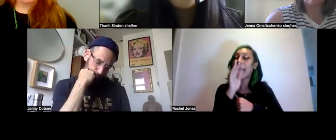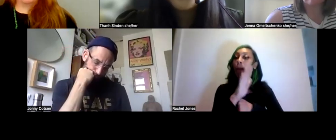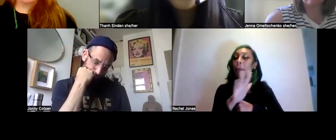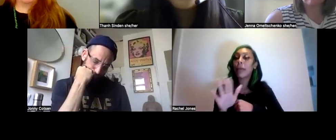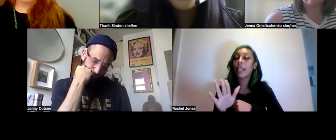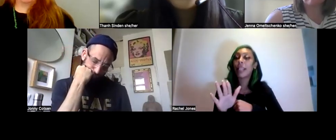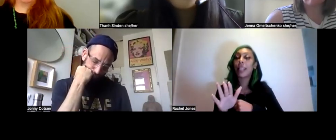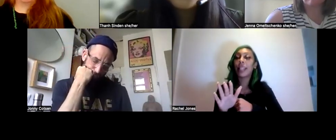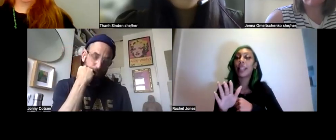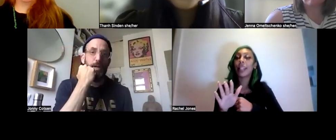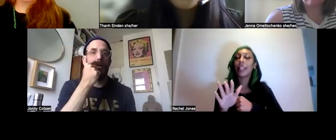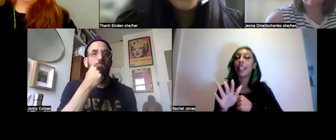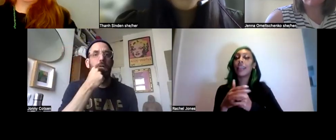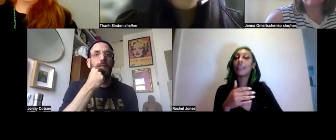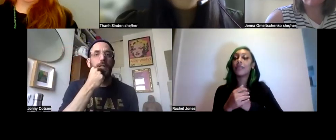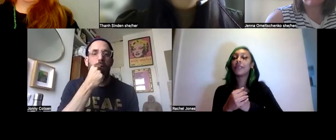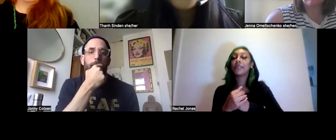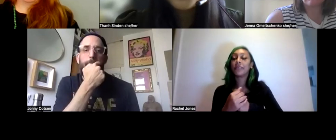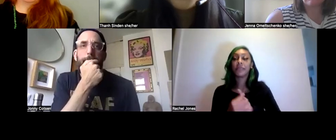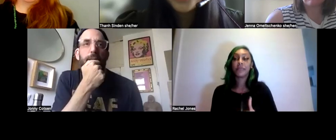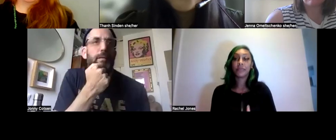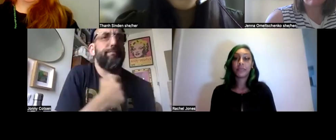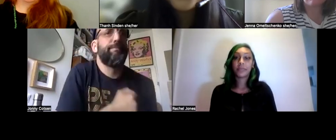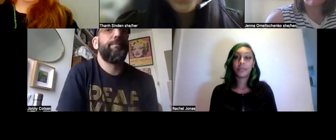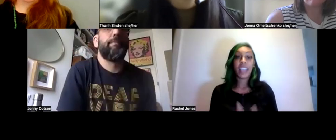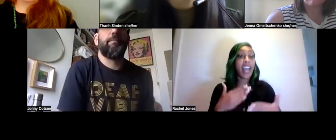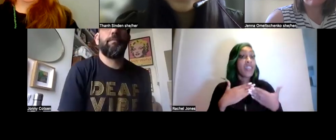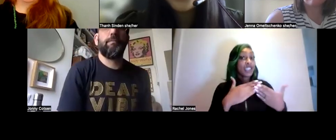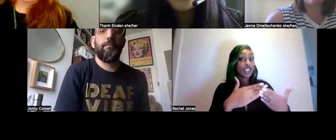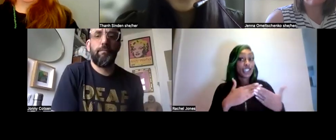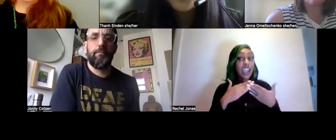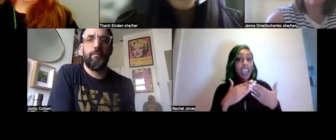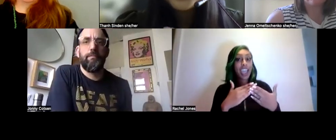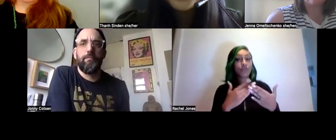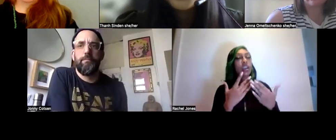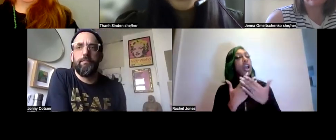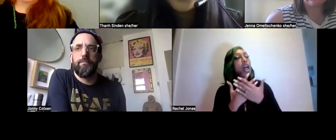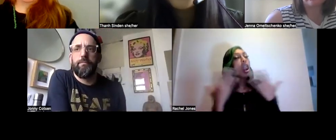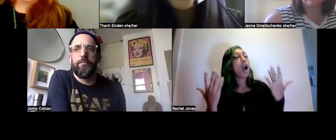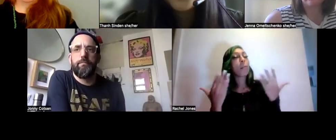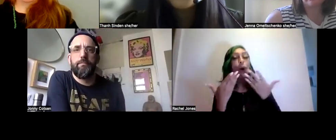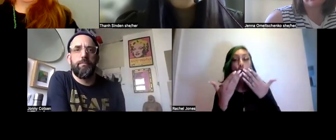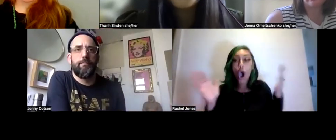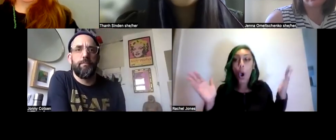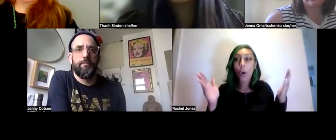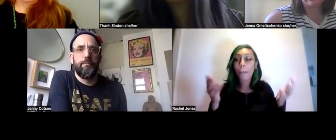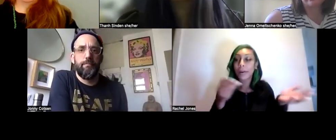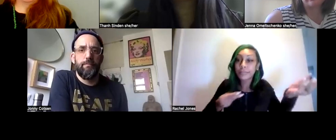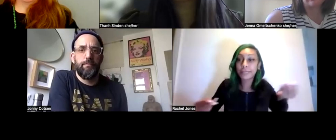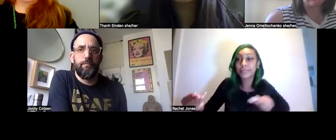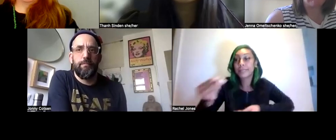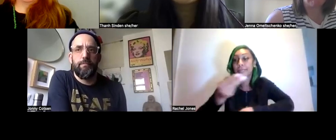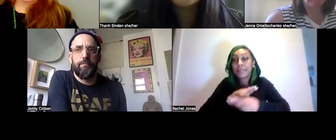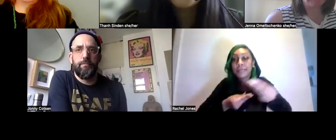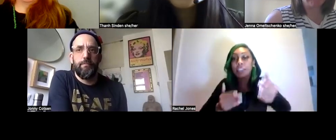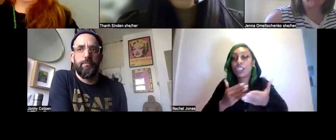so I think like the sharing of that, a lot more open source, open sharing, and I